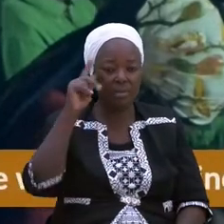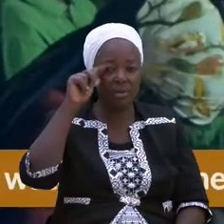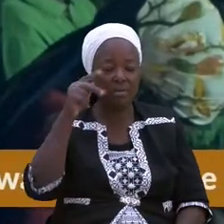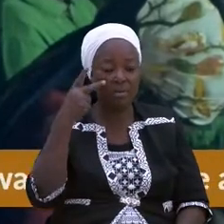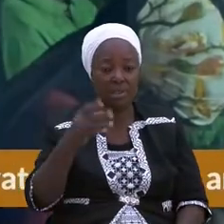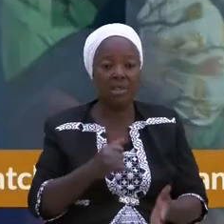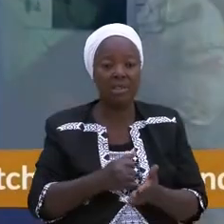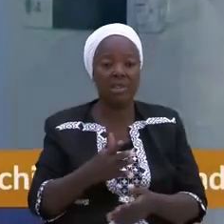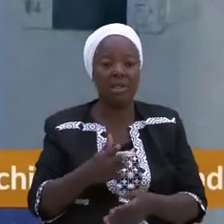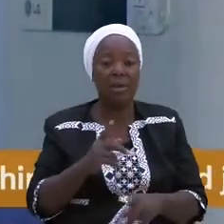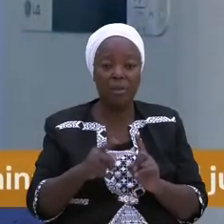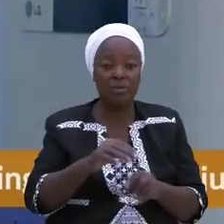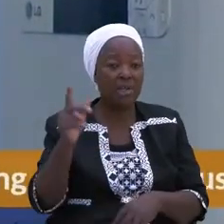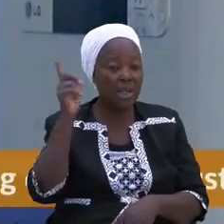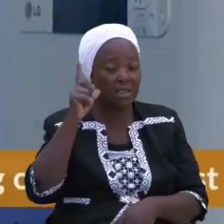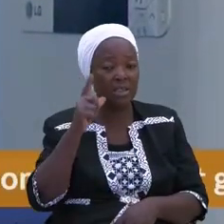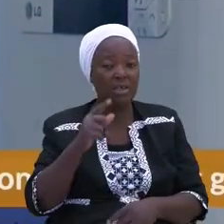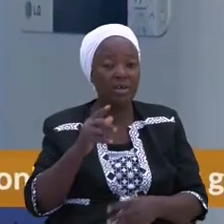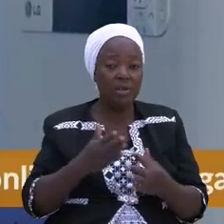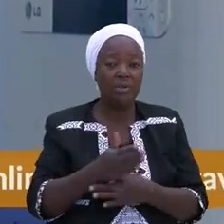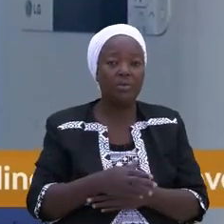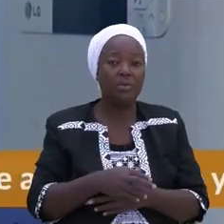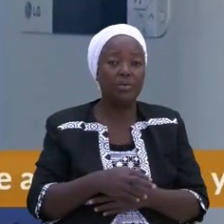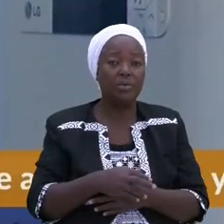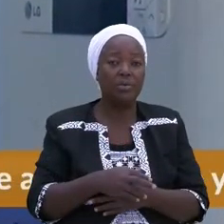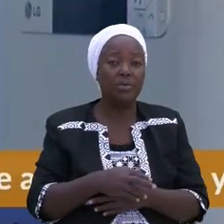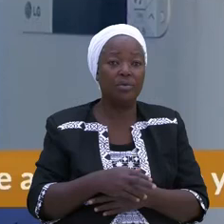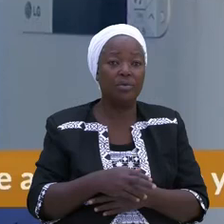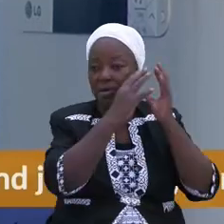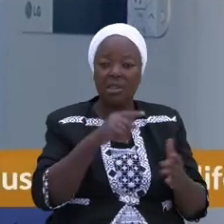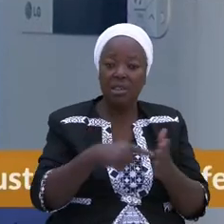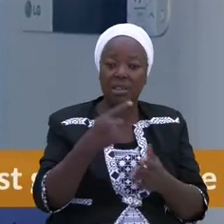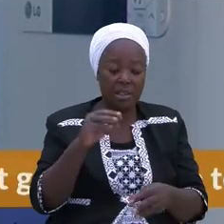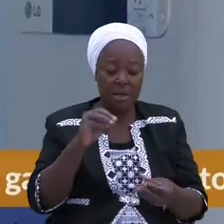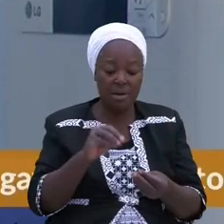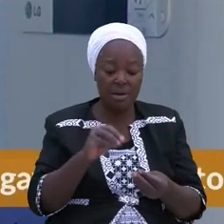But if you are listening by radio, this is the number,